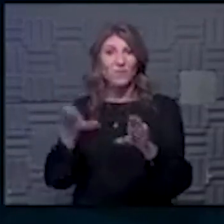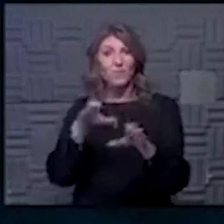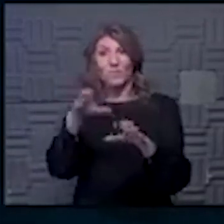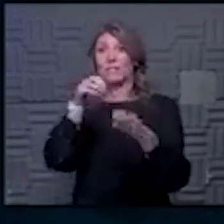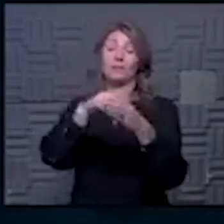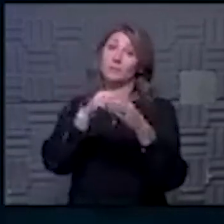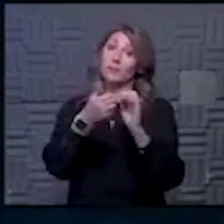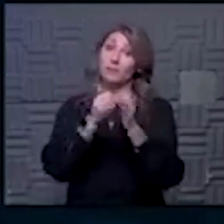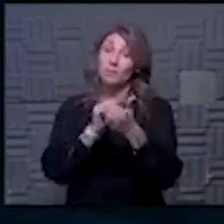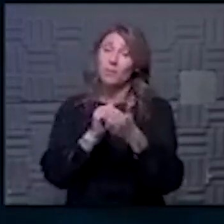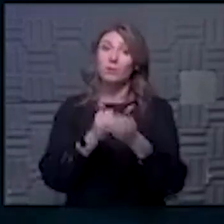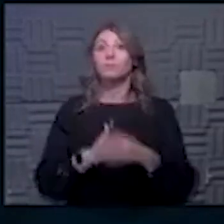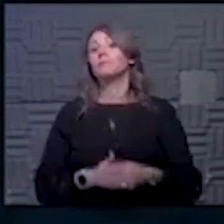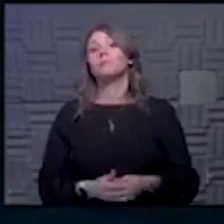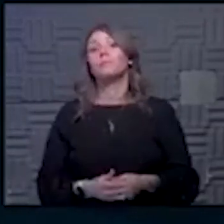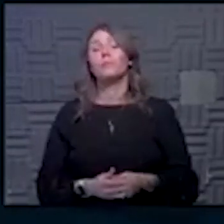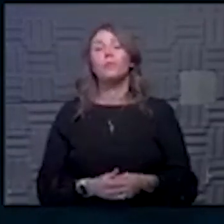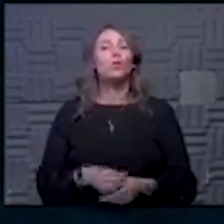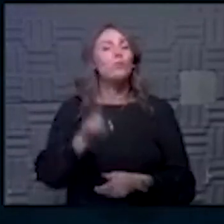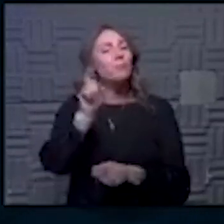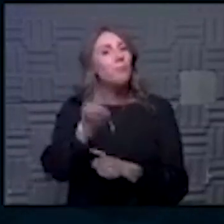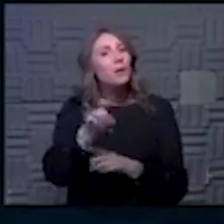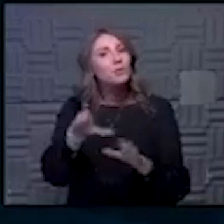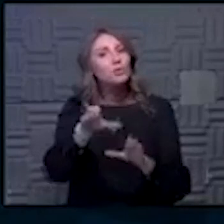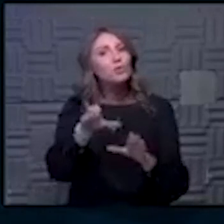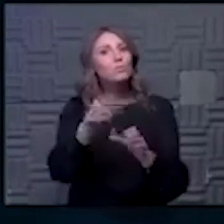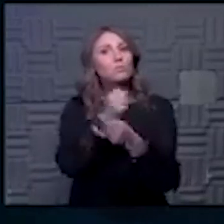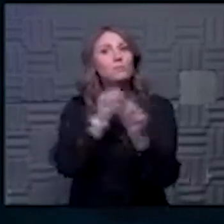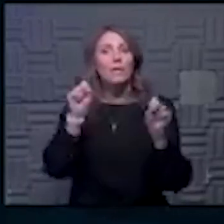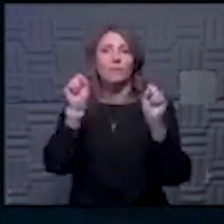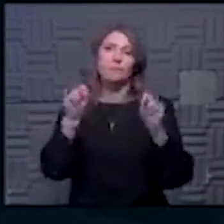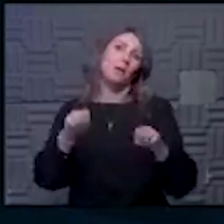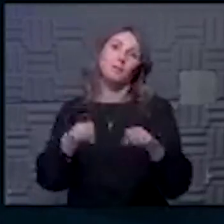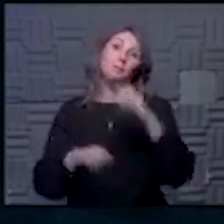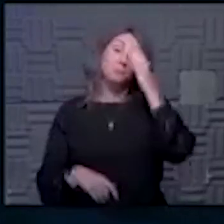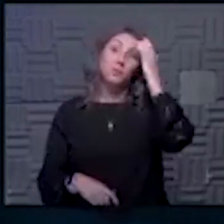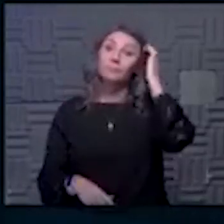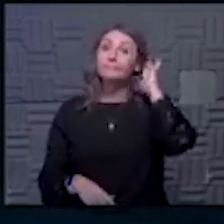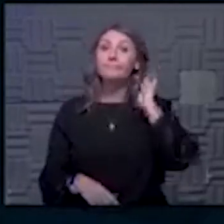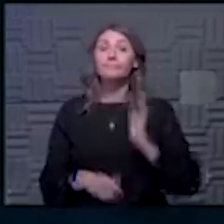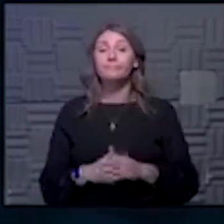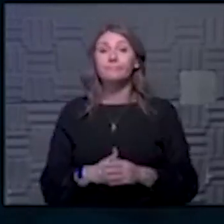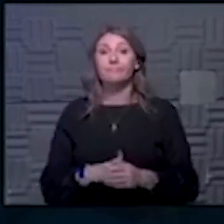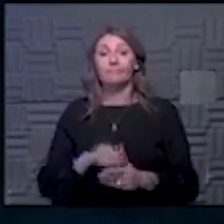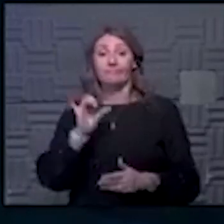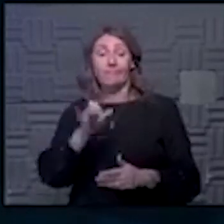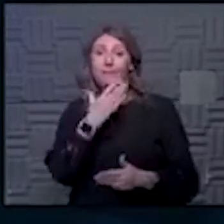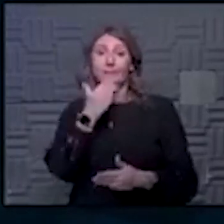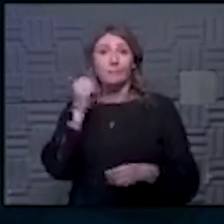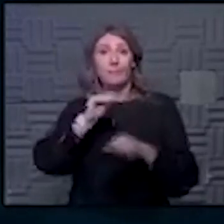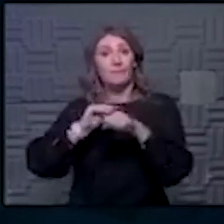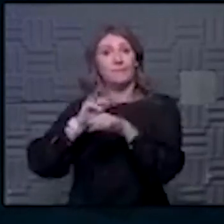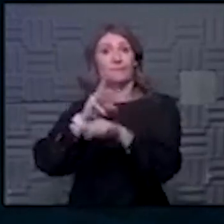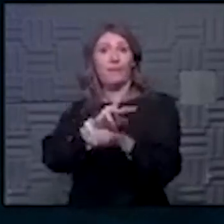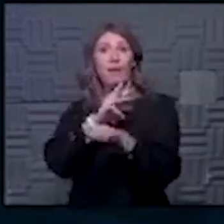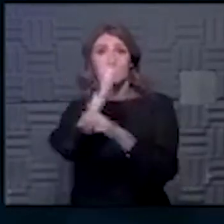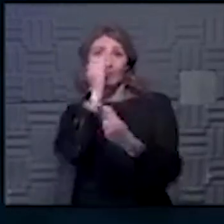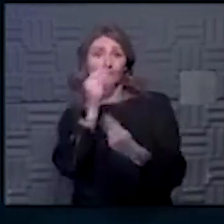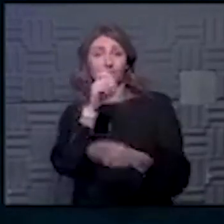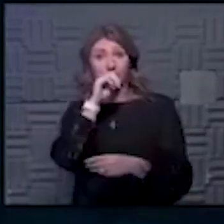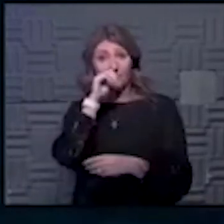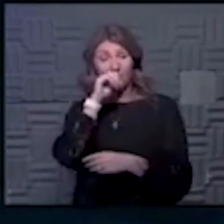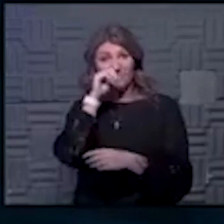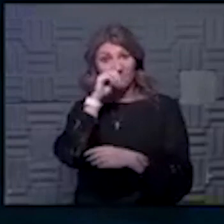activities, we have to do them as safely as possible, and I think that's the best advice we can give at this point.